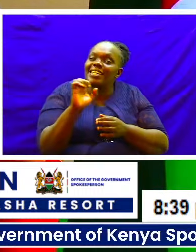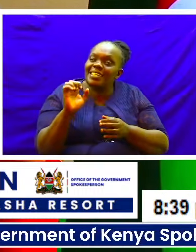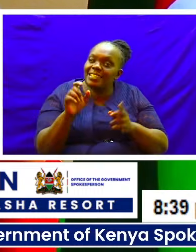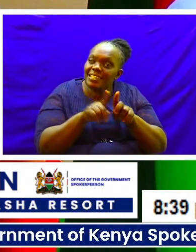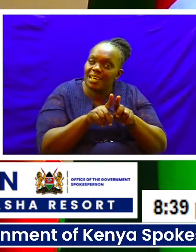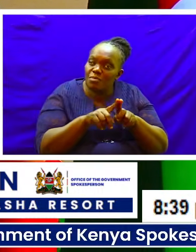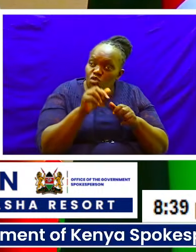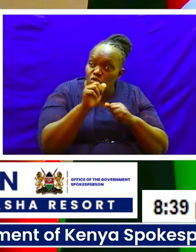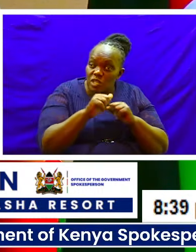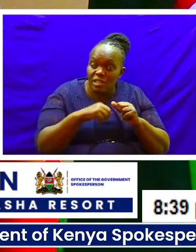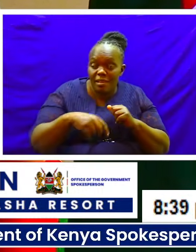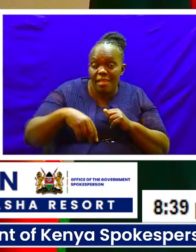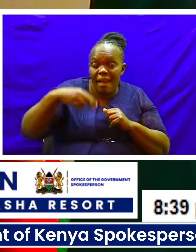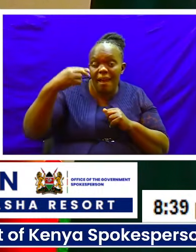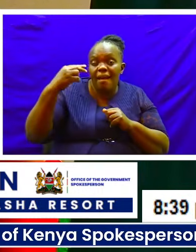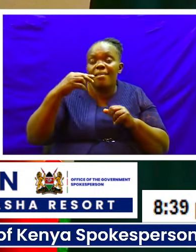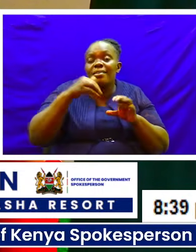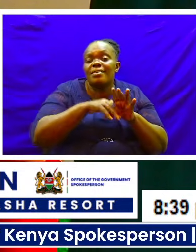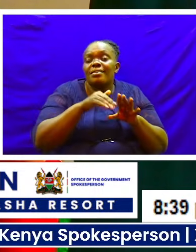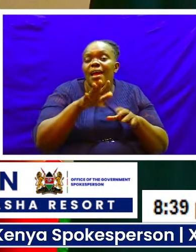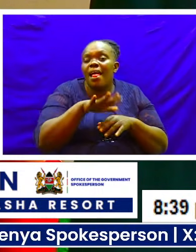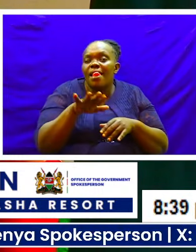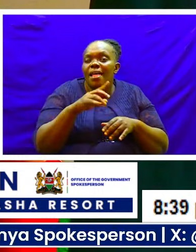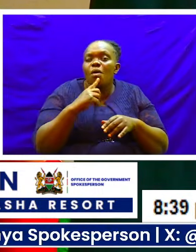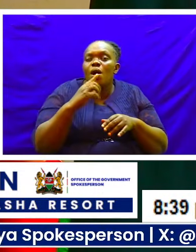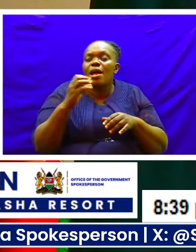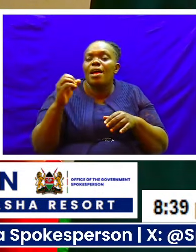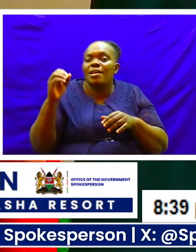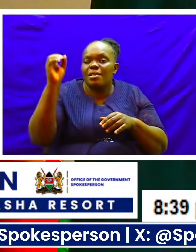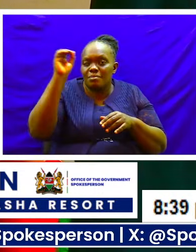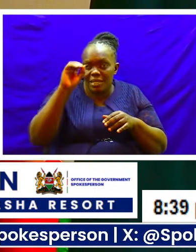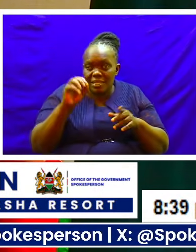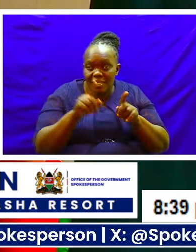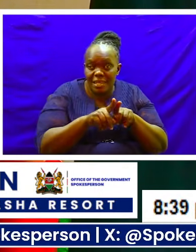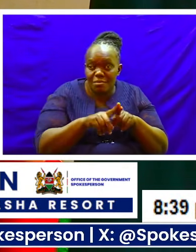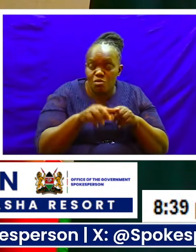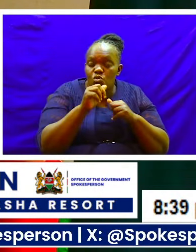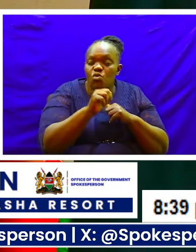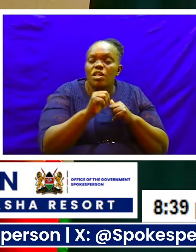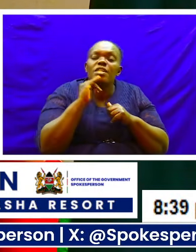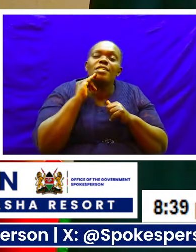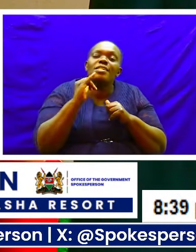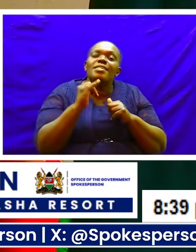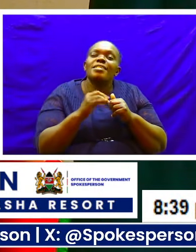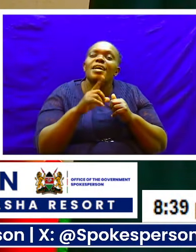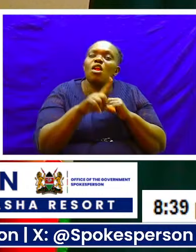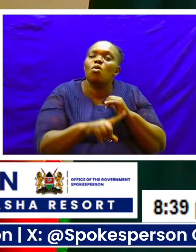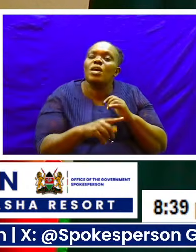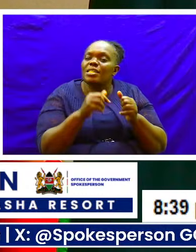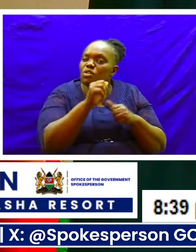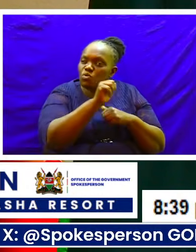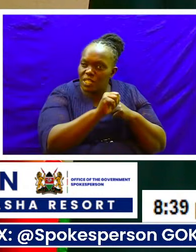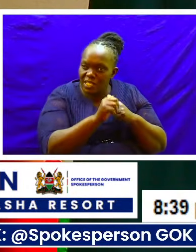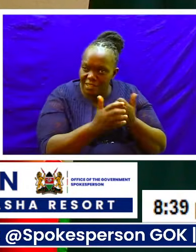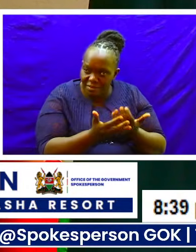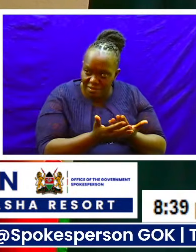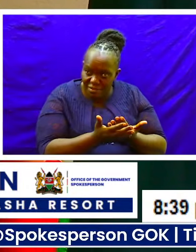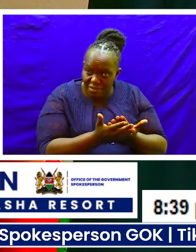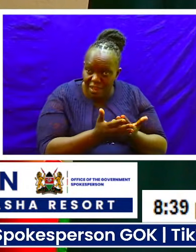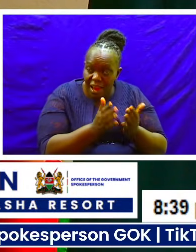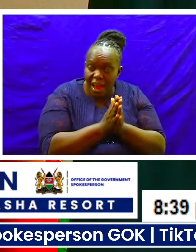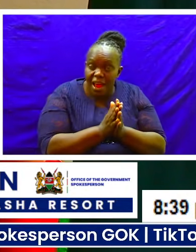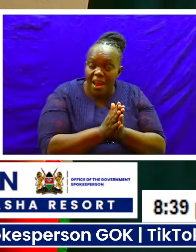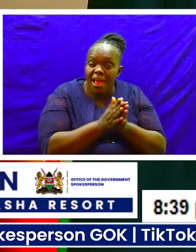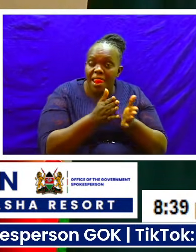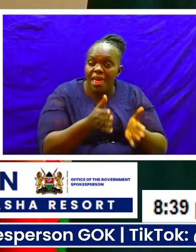is the highest in terms of 100% and which is the lowest?